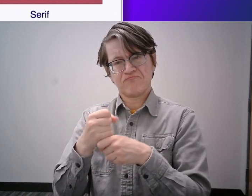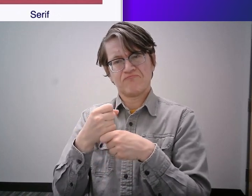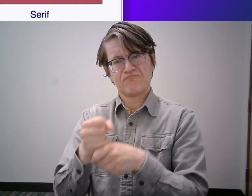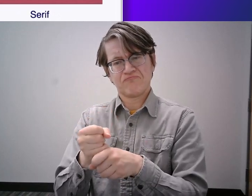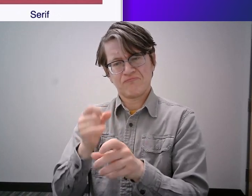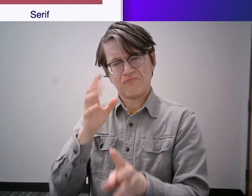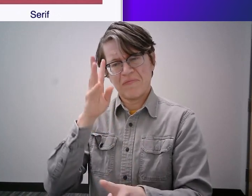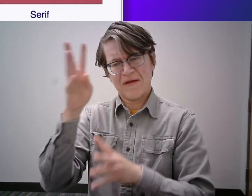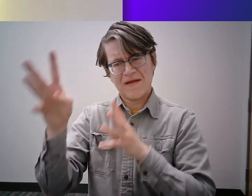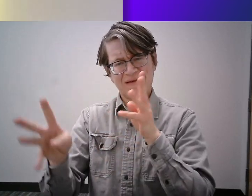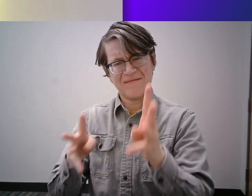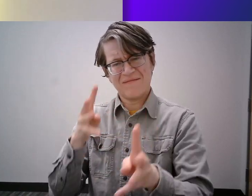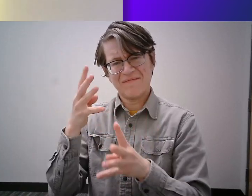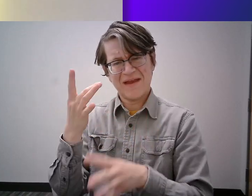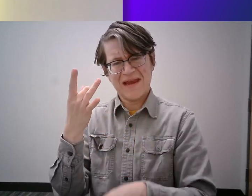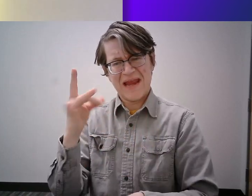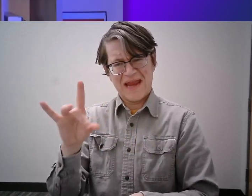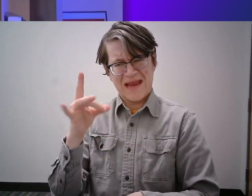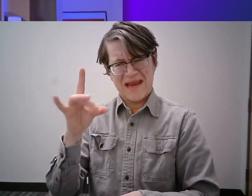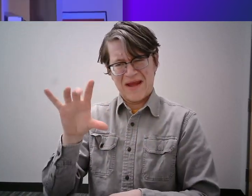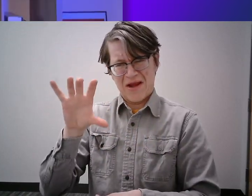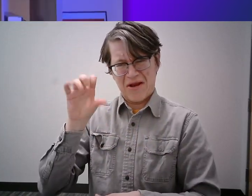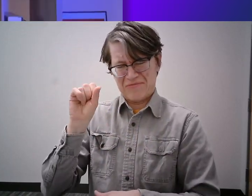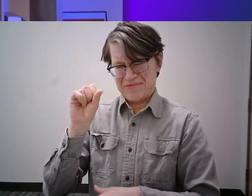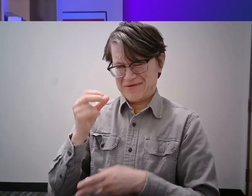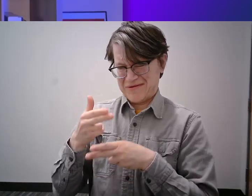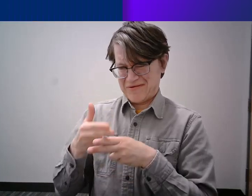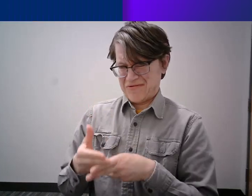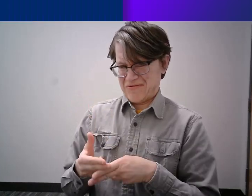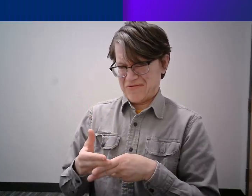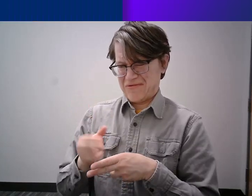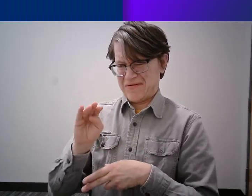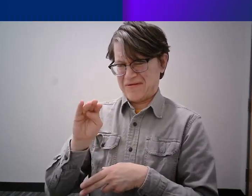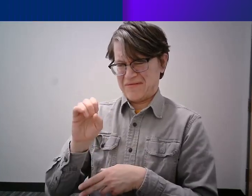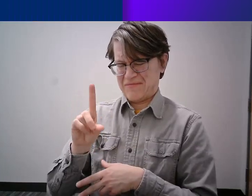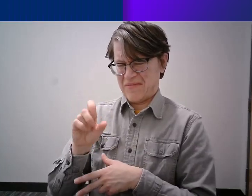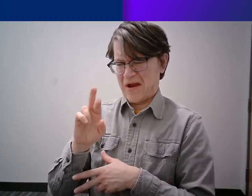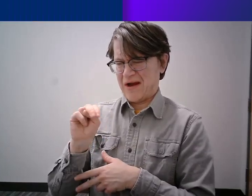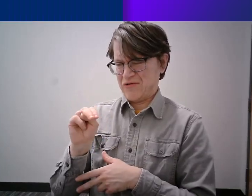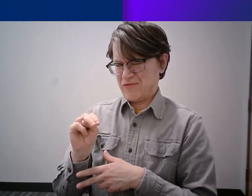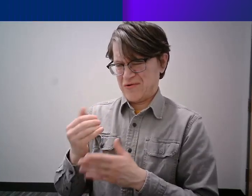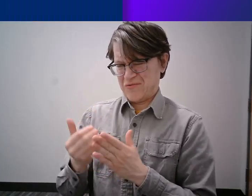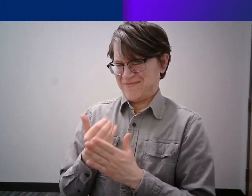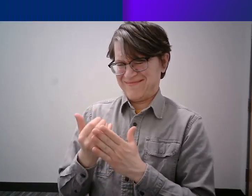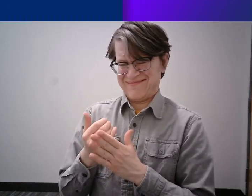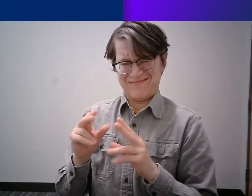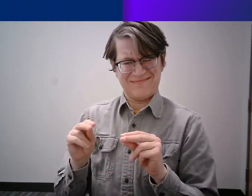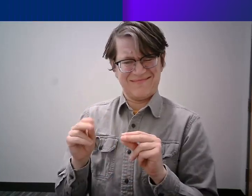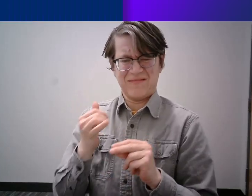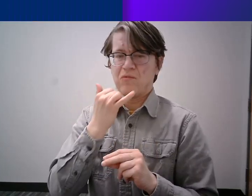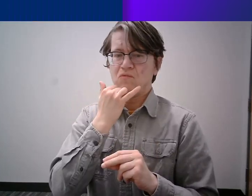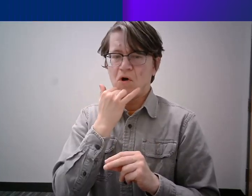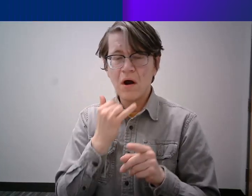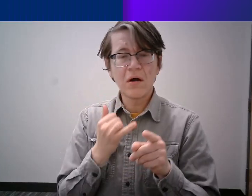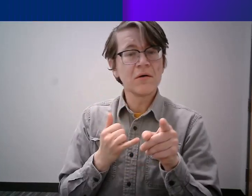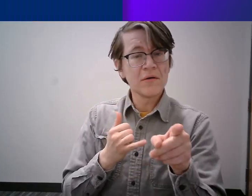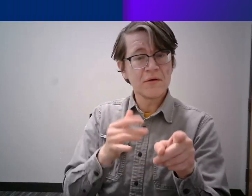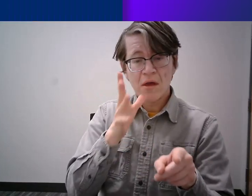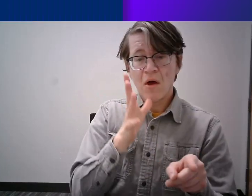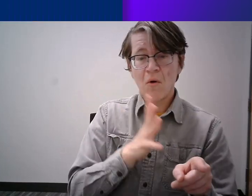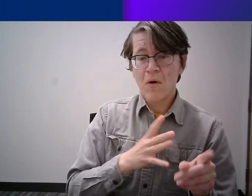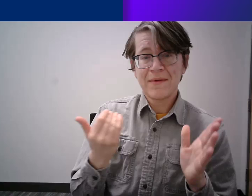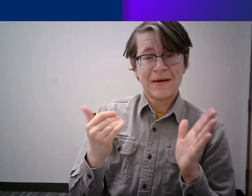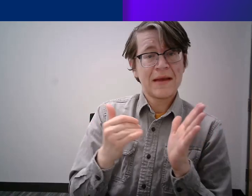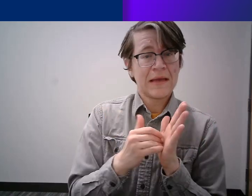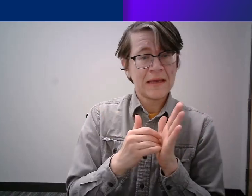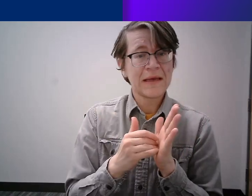considered as old style? And here's Indra. Biggest problem is terminology and not really the groups that we're dealing with,